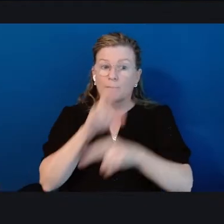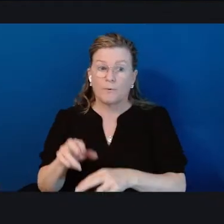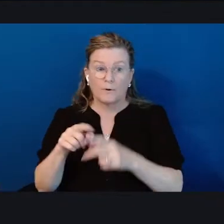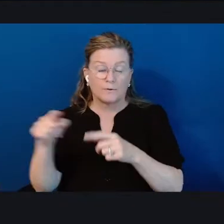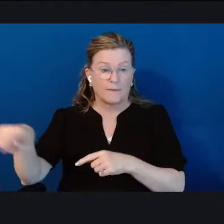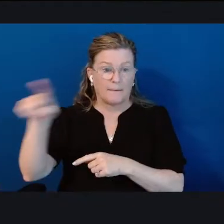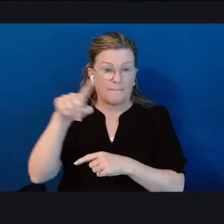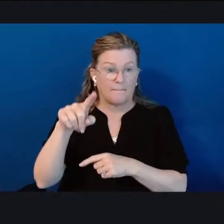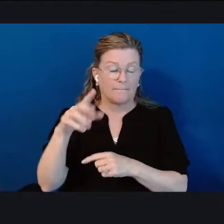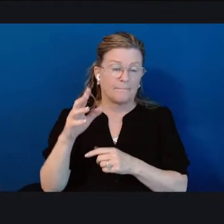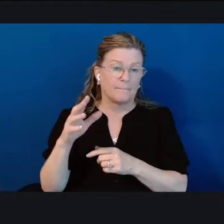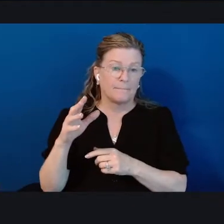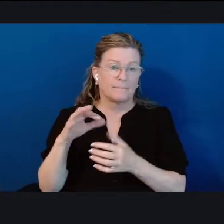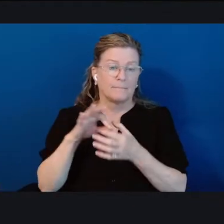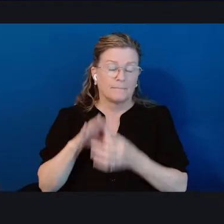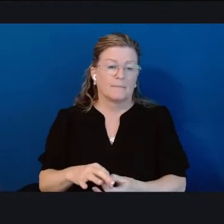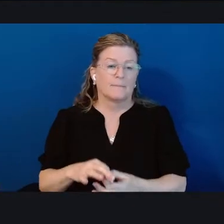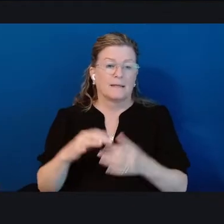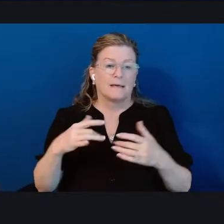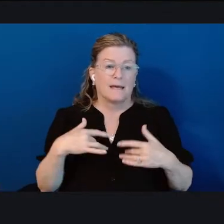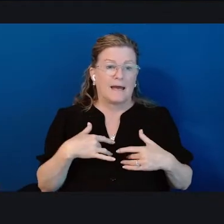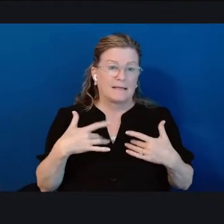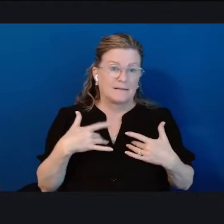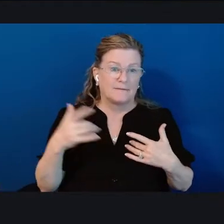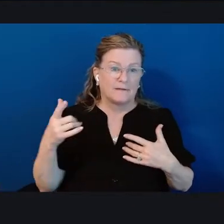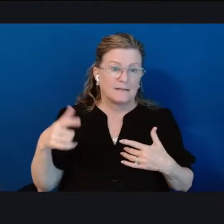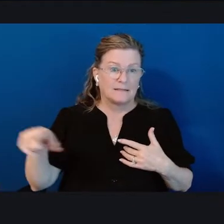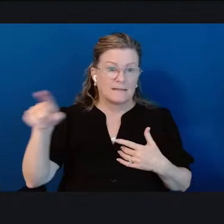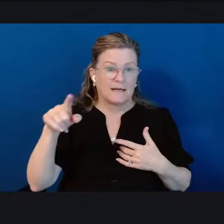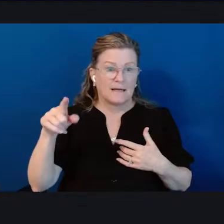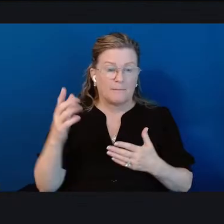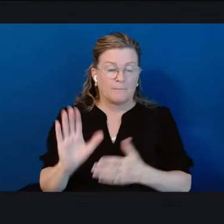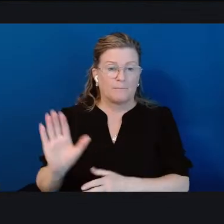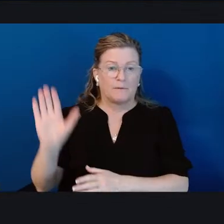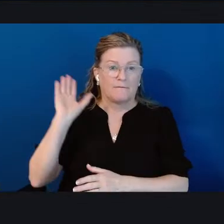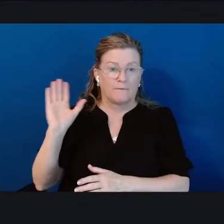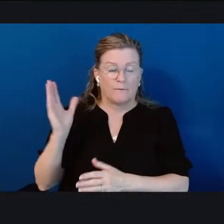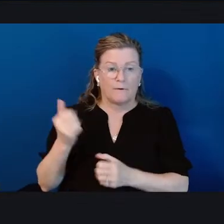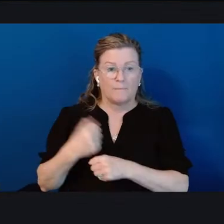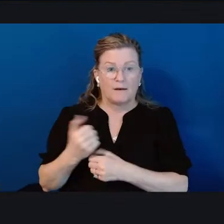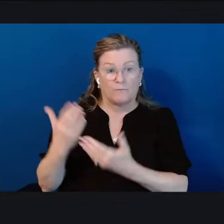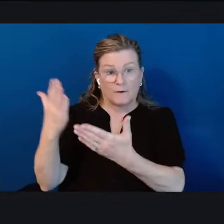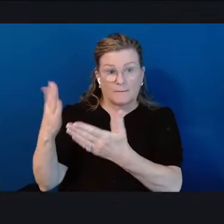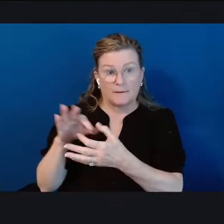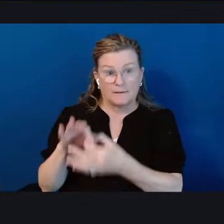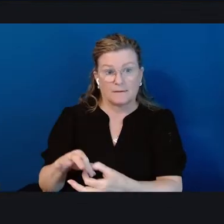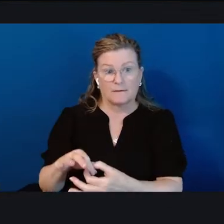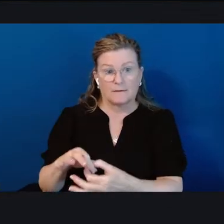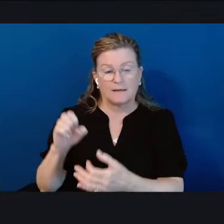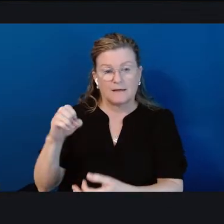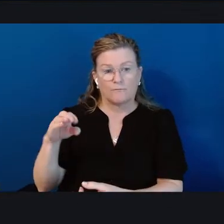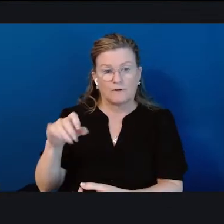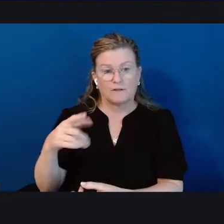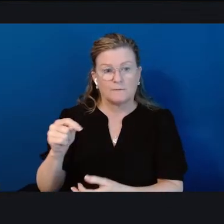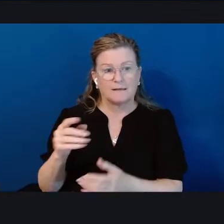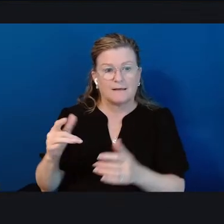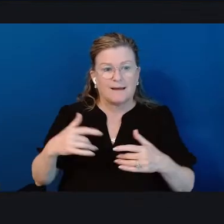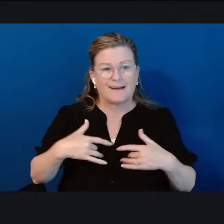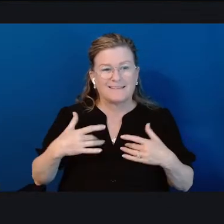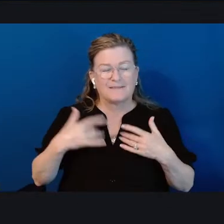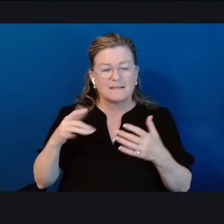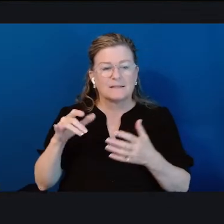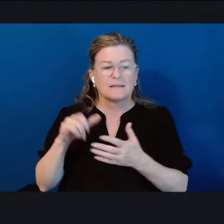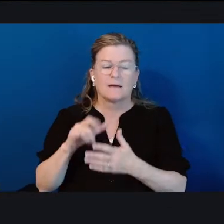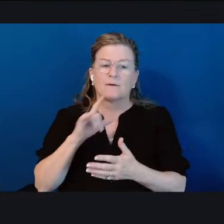them on activities that they had previously made recommendations around, these enrichment activities, and that was